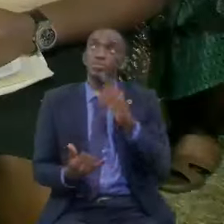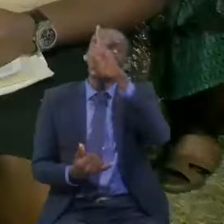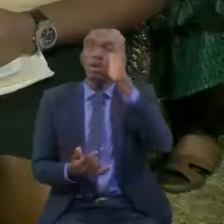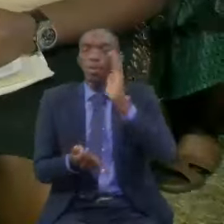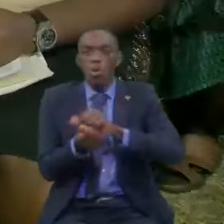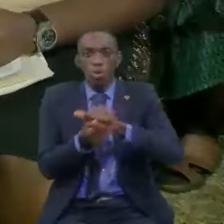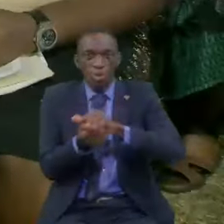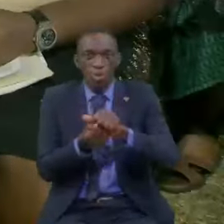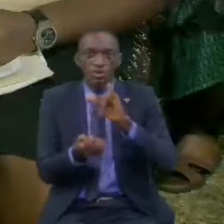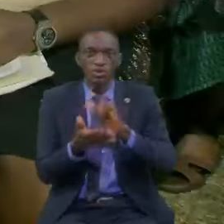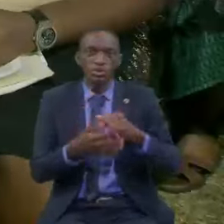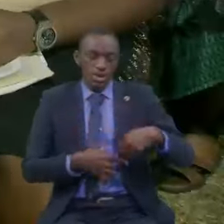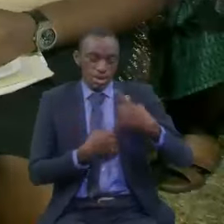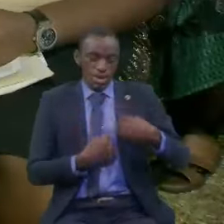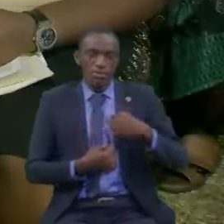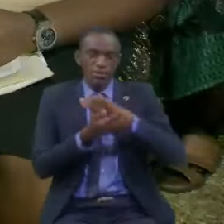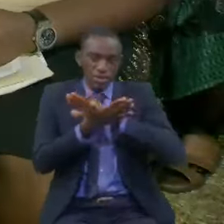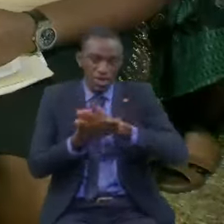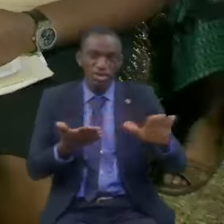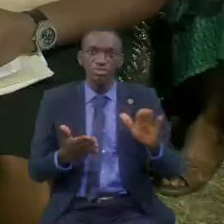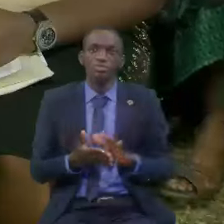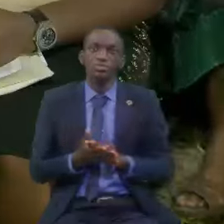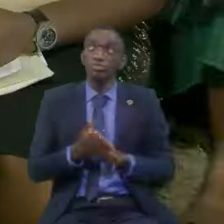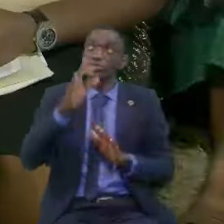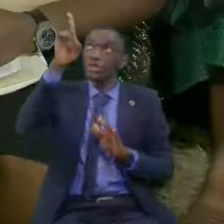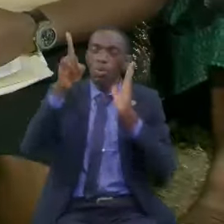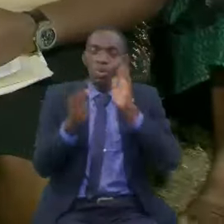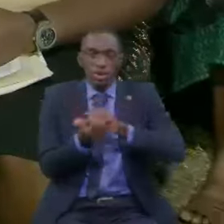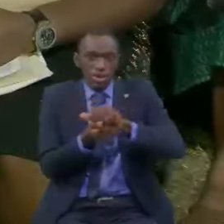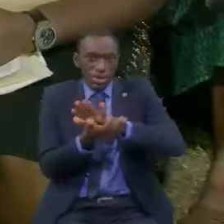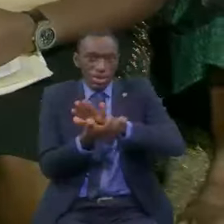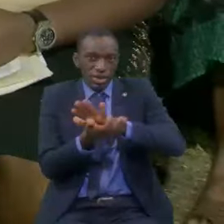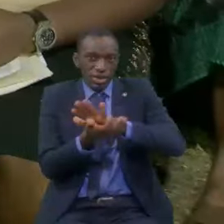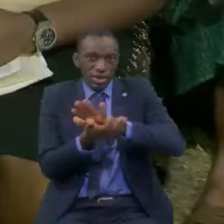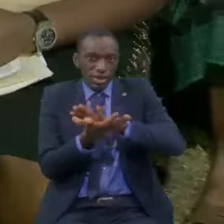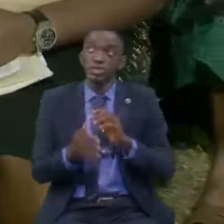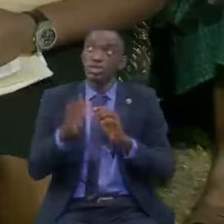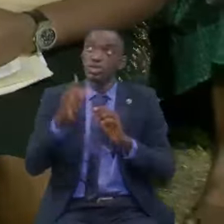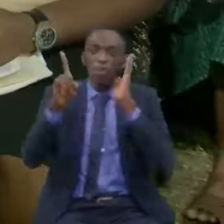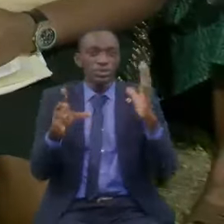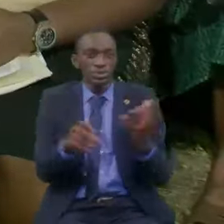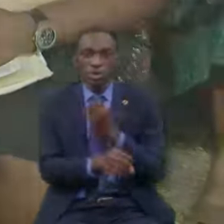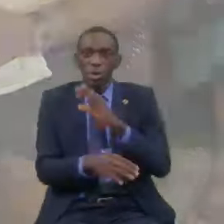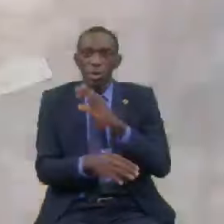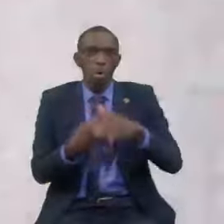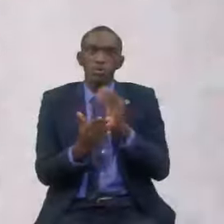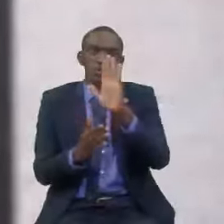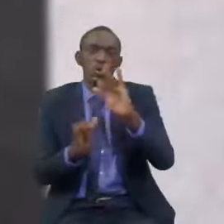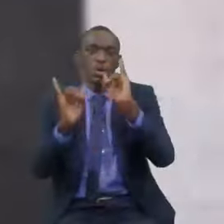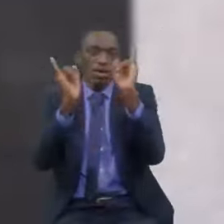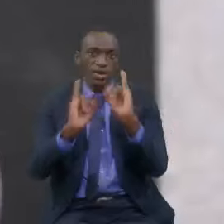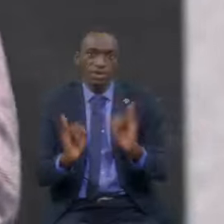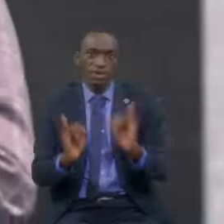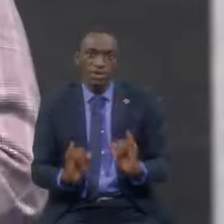clean. It will cleanse you. It'll take all the idols, it'll take all the